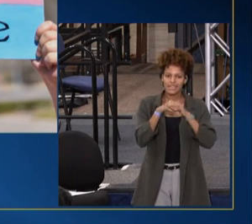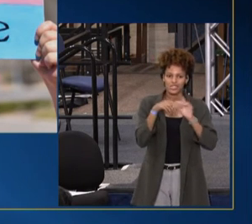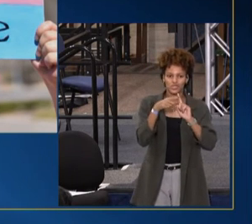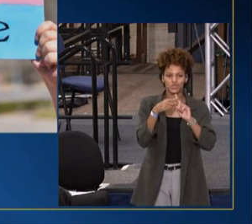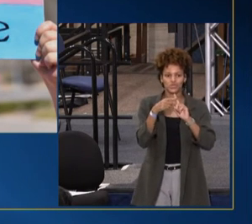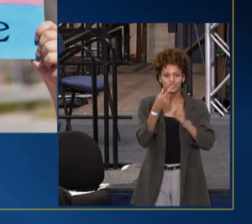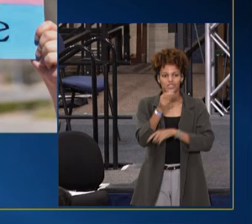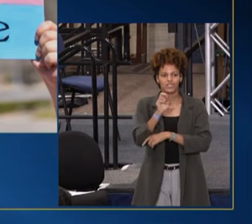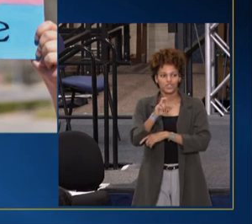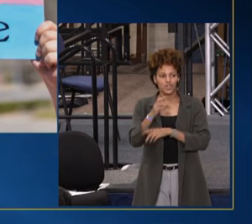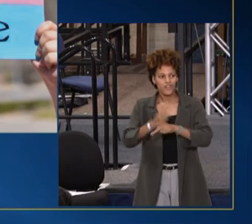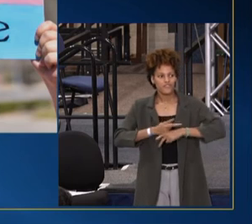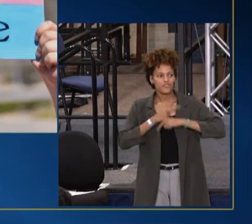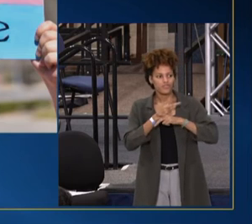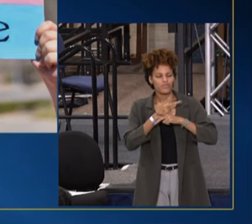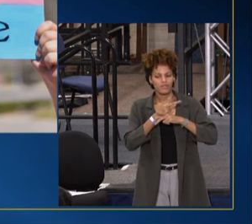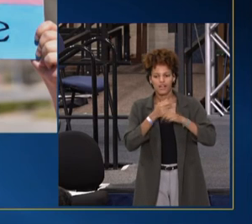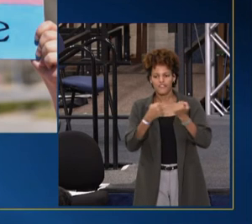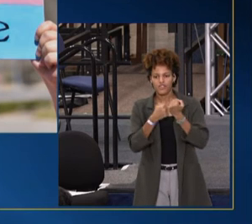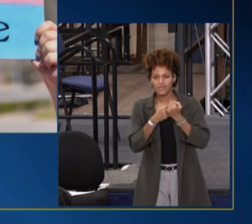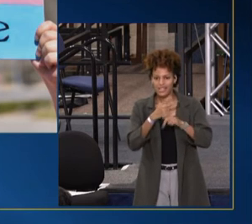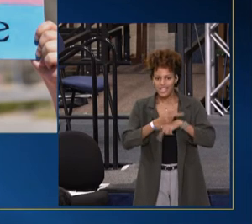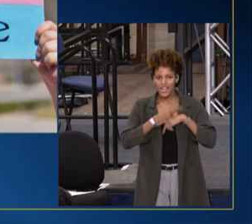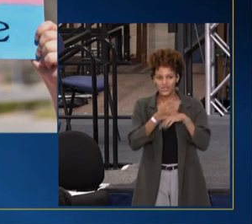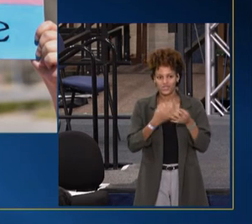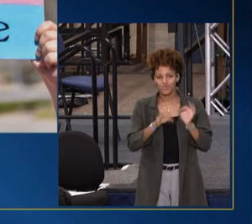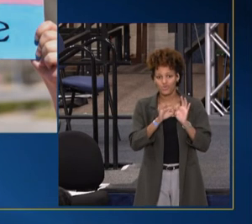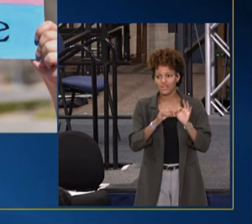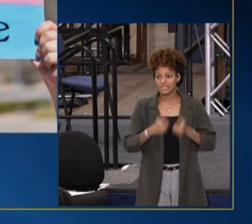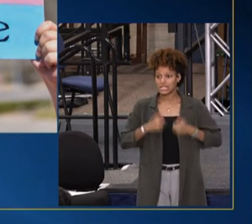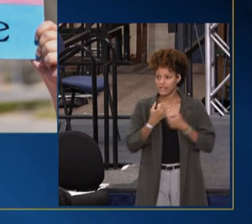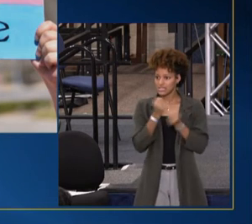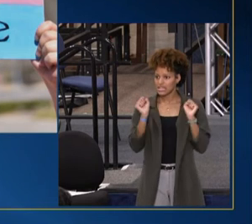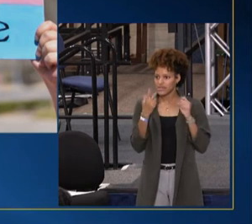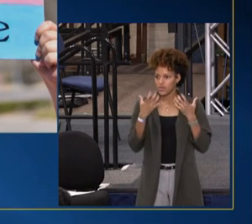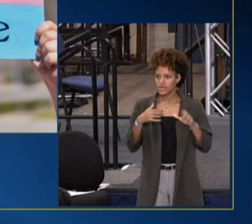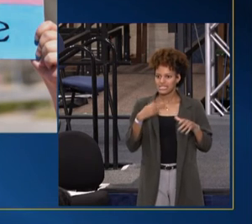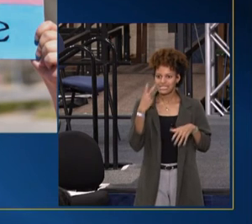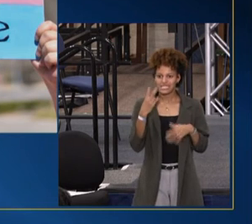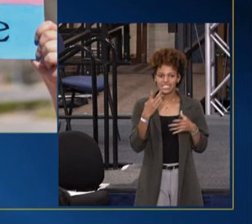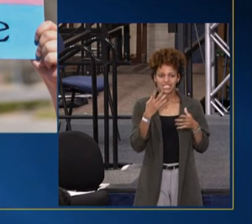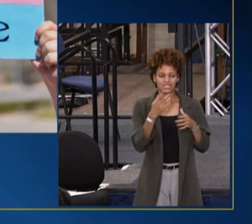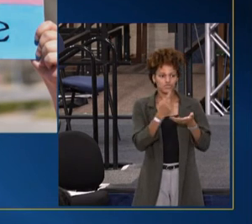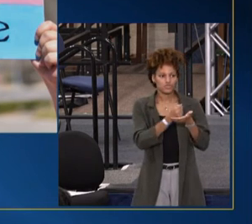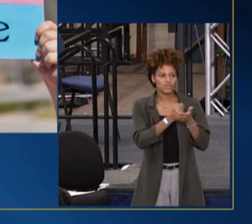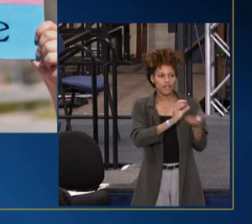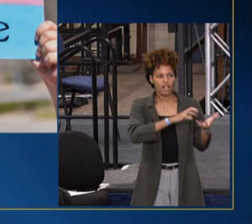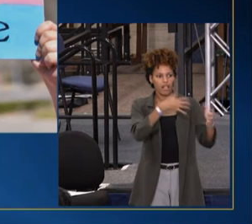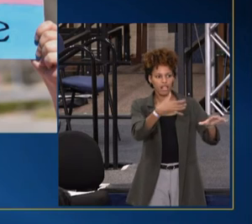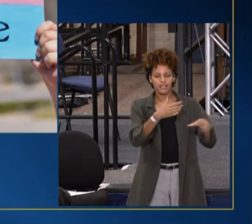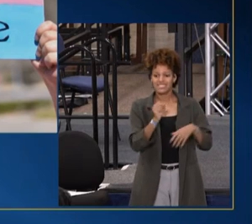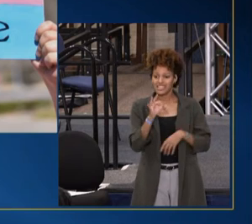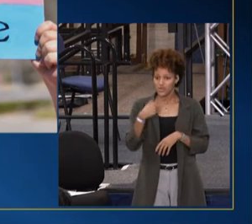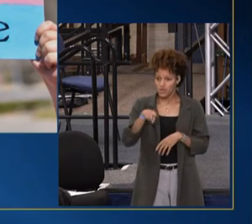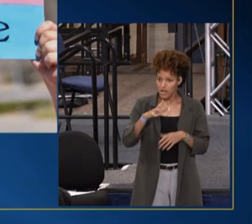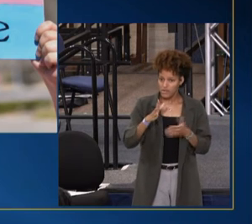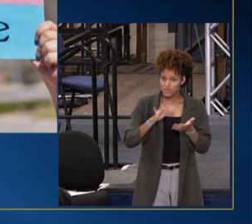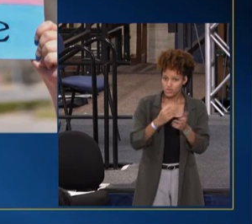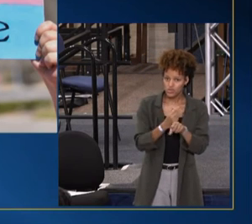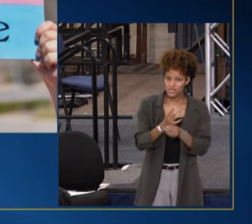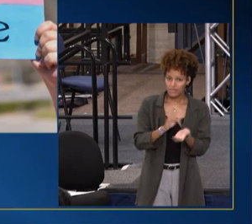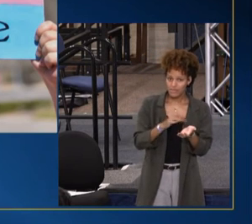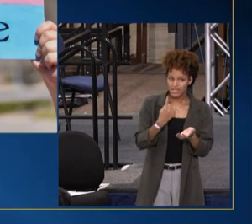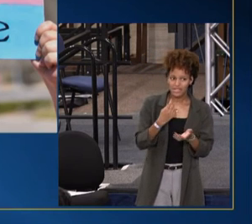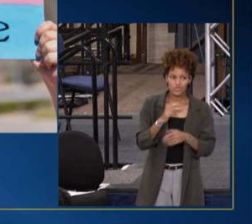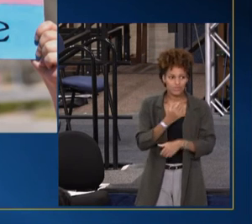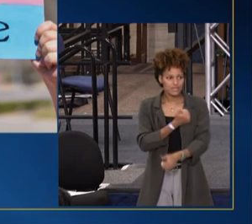is, that it is life-saving, and that we really don't want to see treatment interruptions. Anybody who's been on any kind of medication knows the importance of